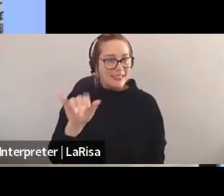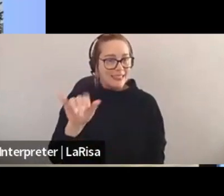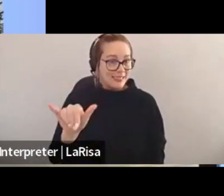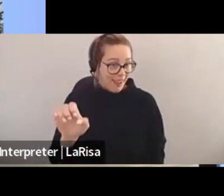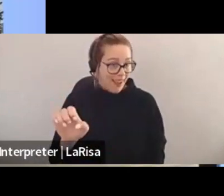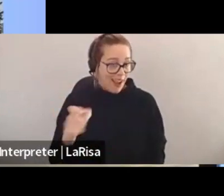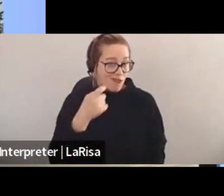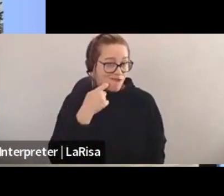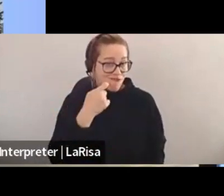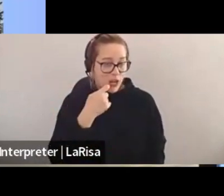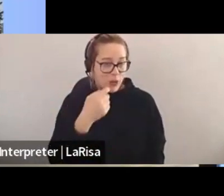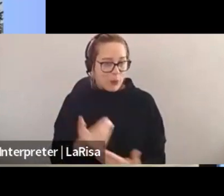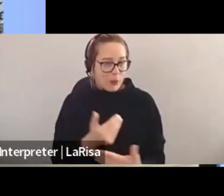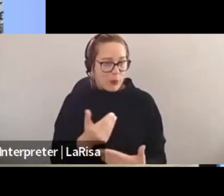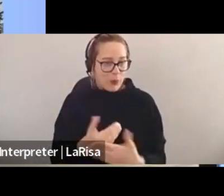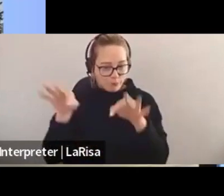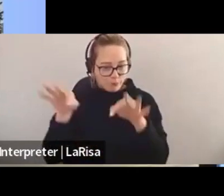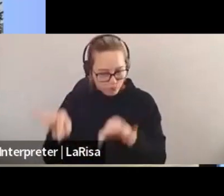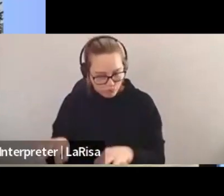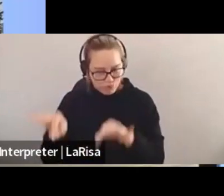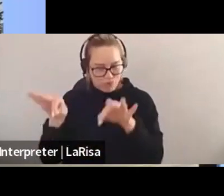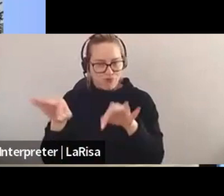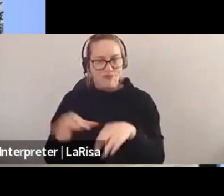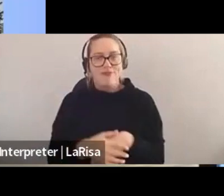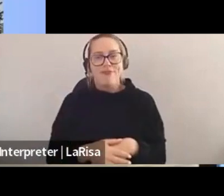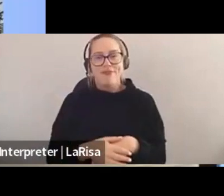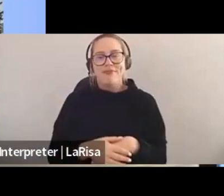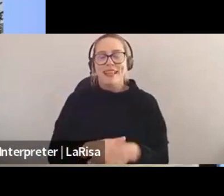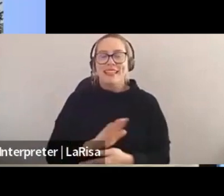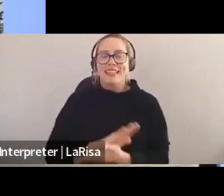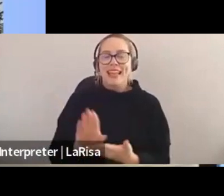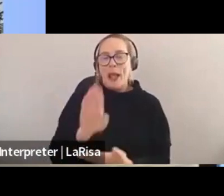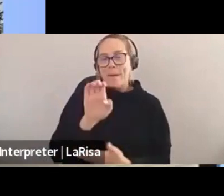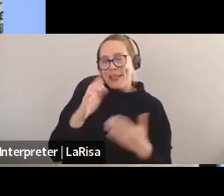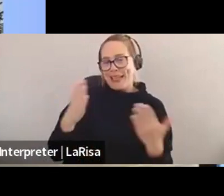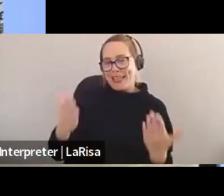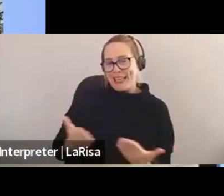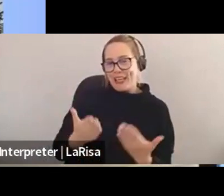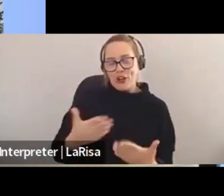tie-dye fresh off the line. Nice to be with y'all.